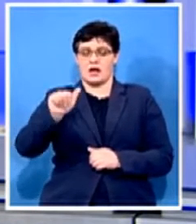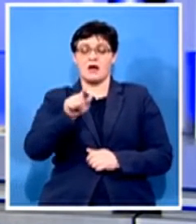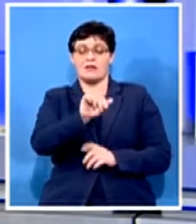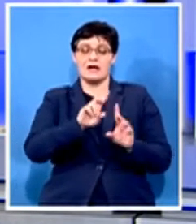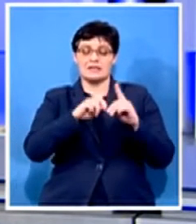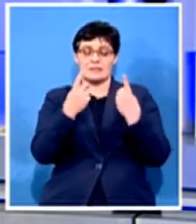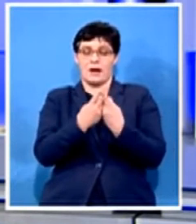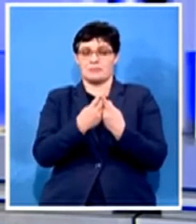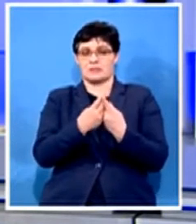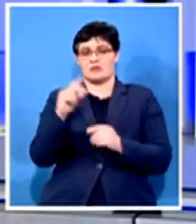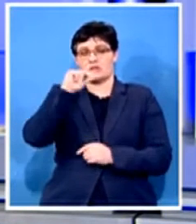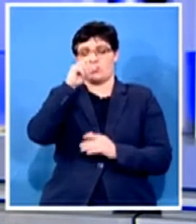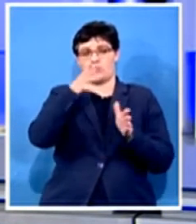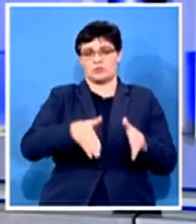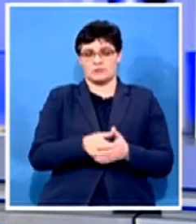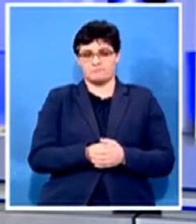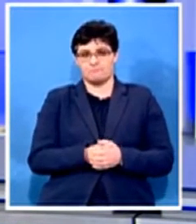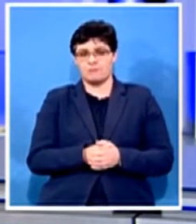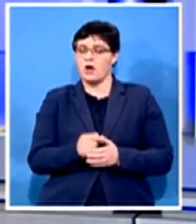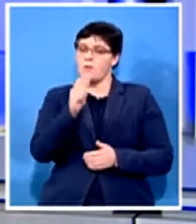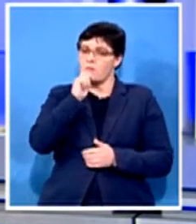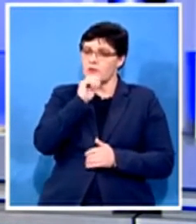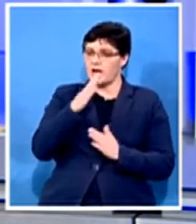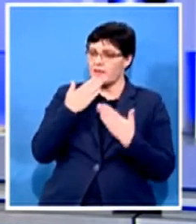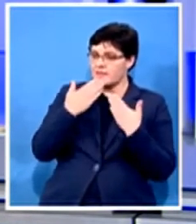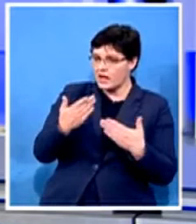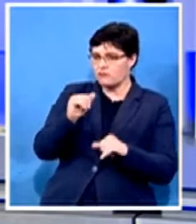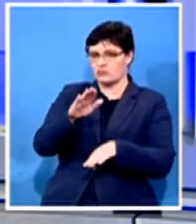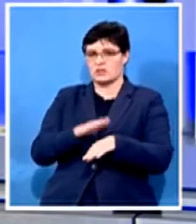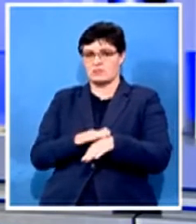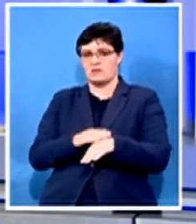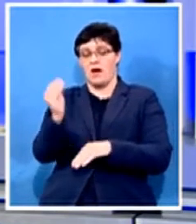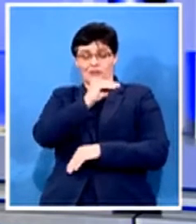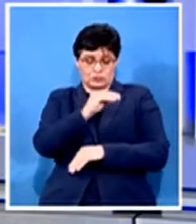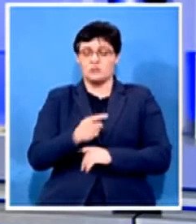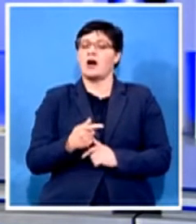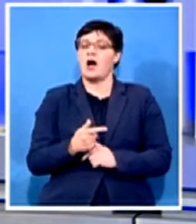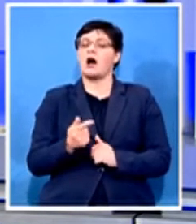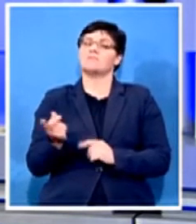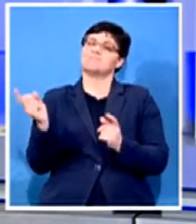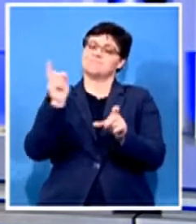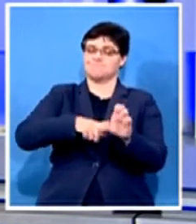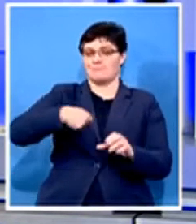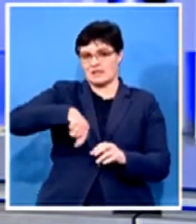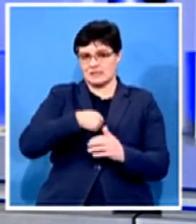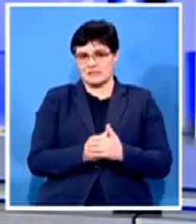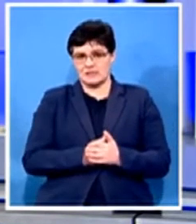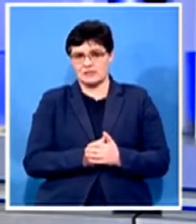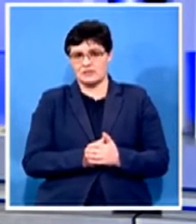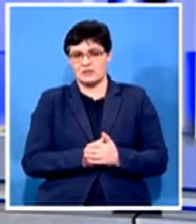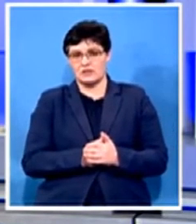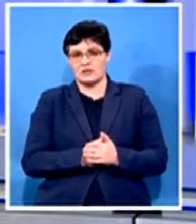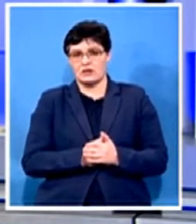to you, and thank you so much for making a good afternoon, and thank you for making the time to join us. We were reporting earlier that 12 people